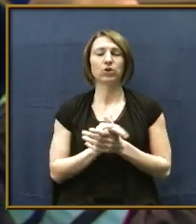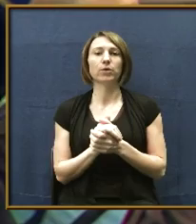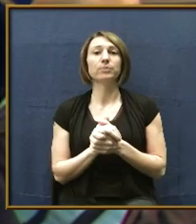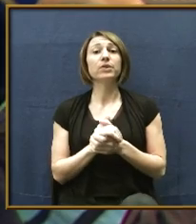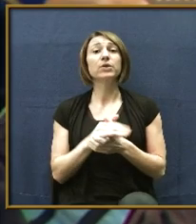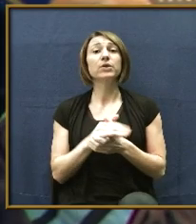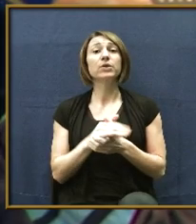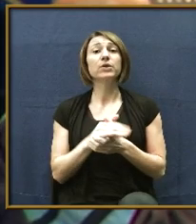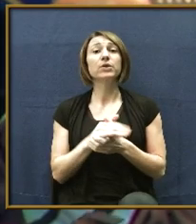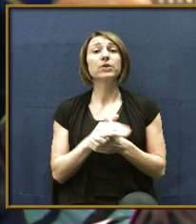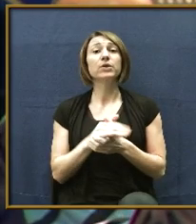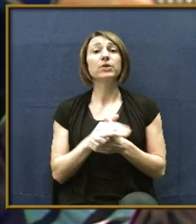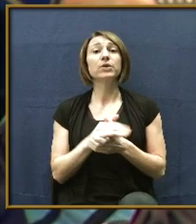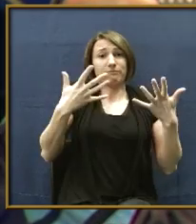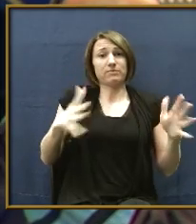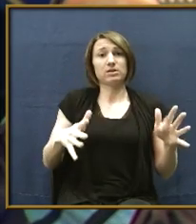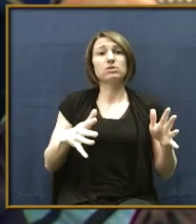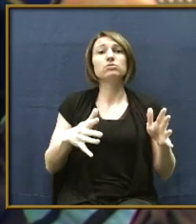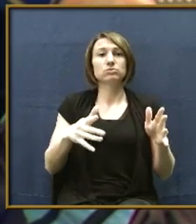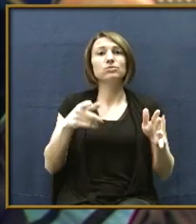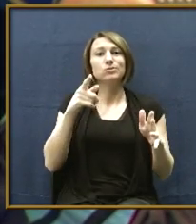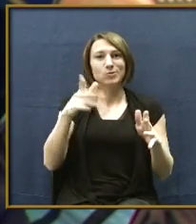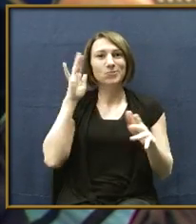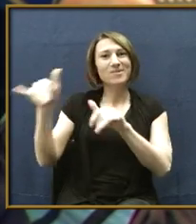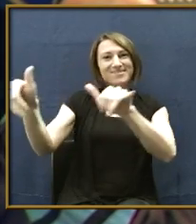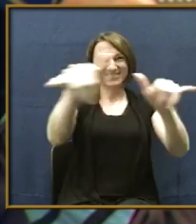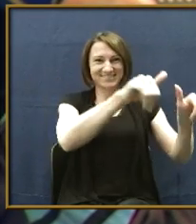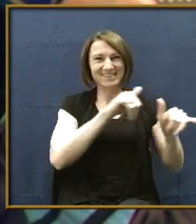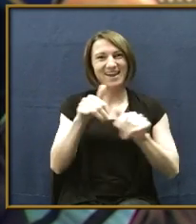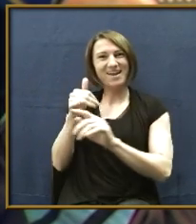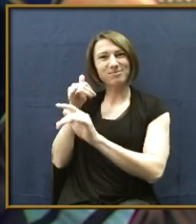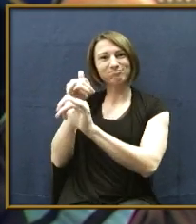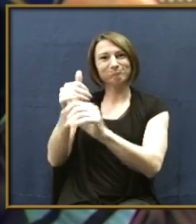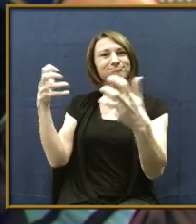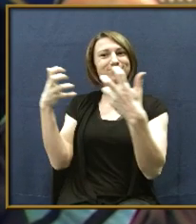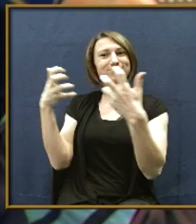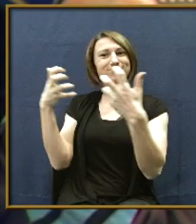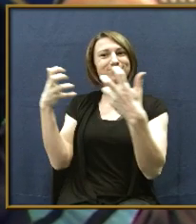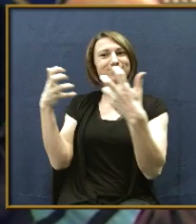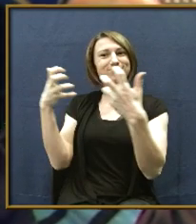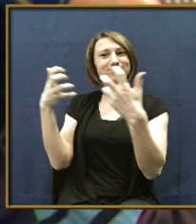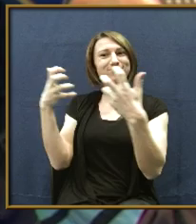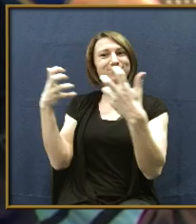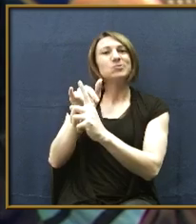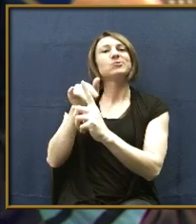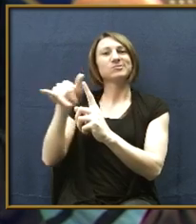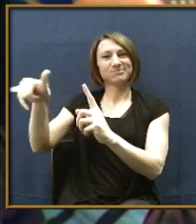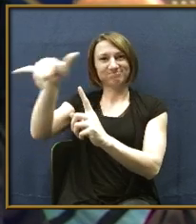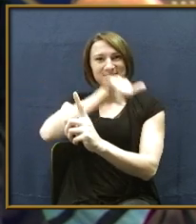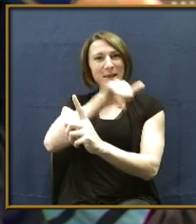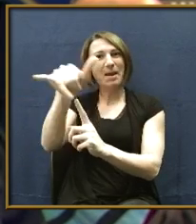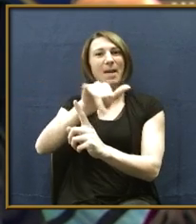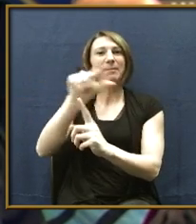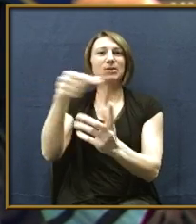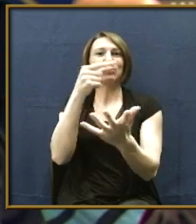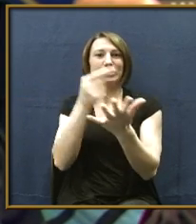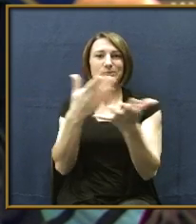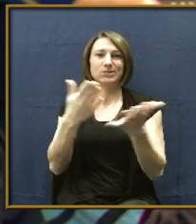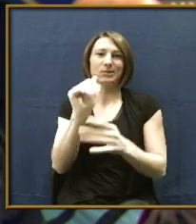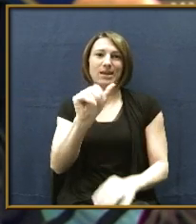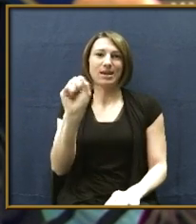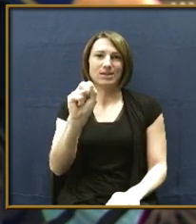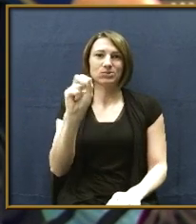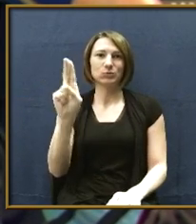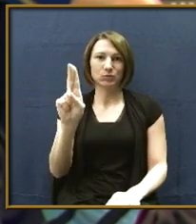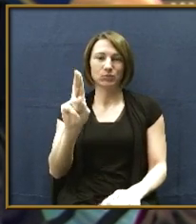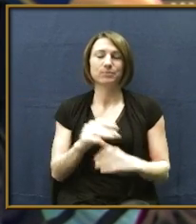ceremony, you will have something in common with Dr. Gonzalez. You will graduates as well.